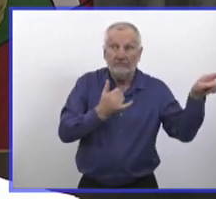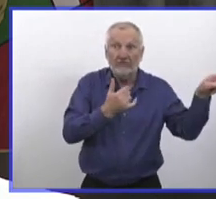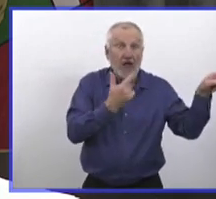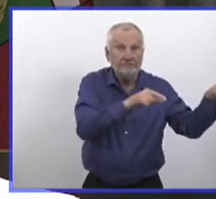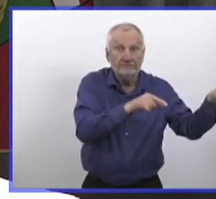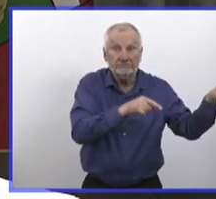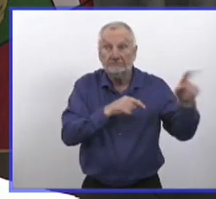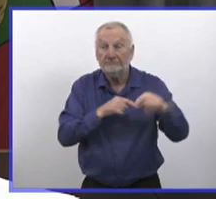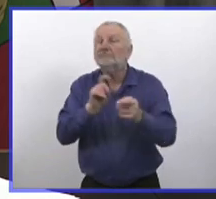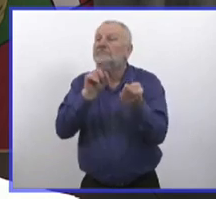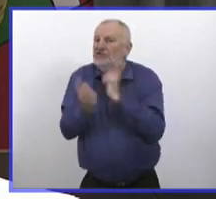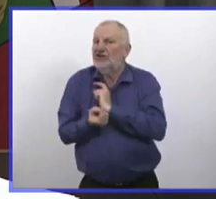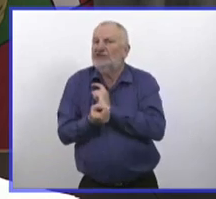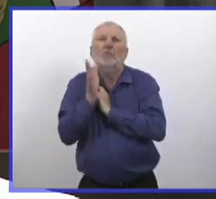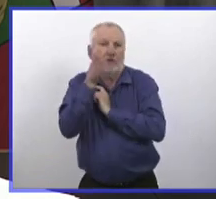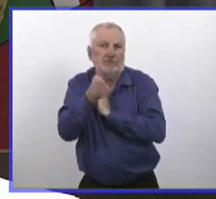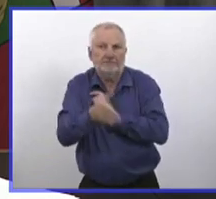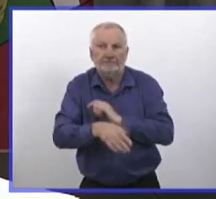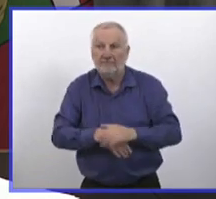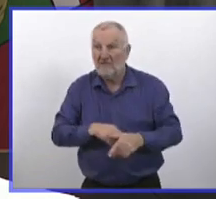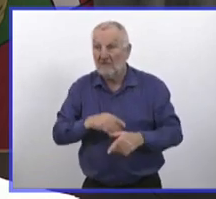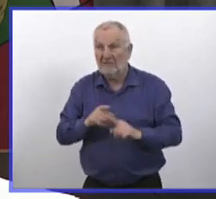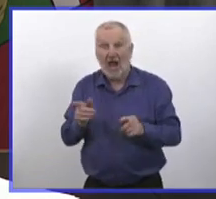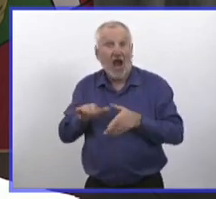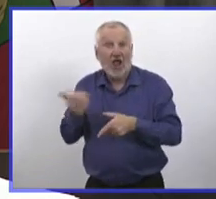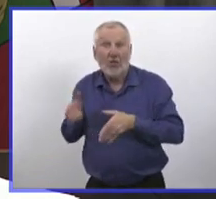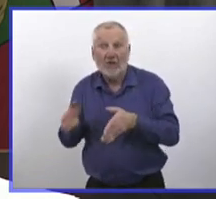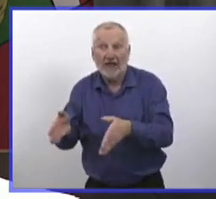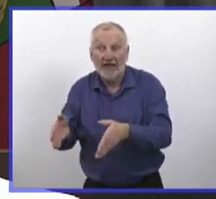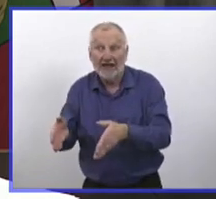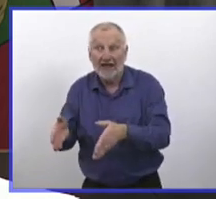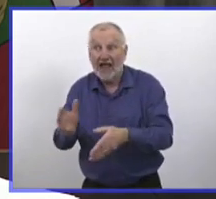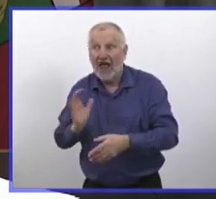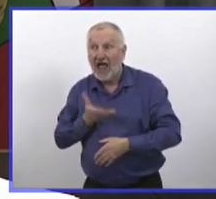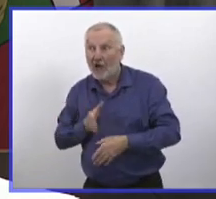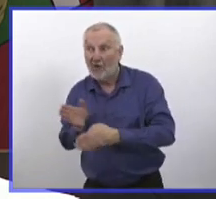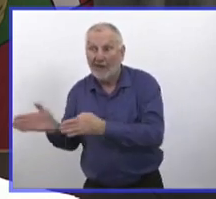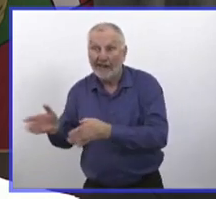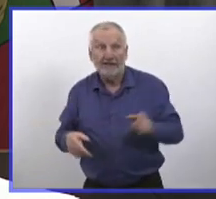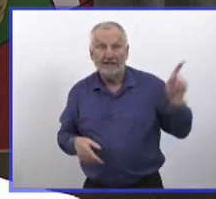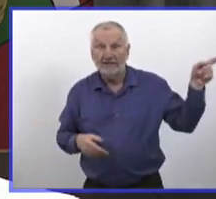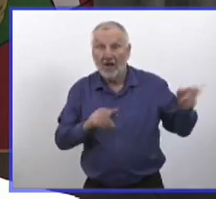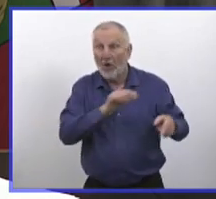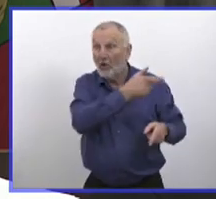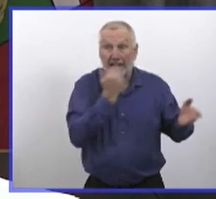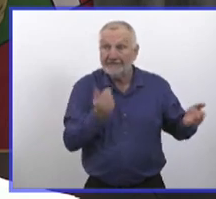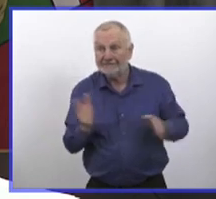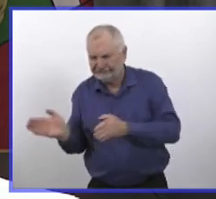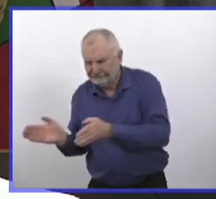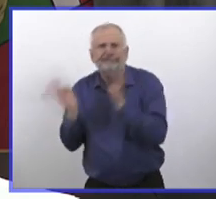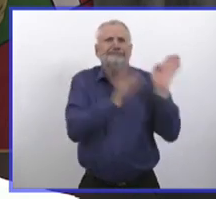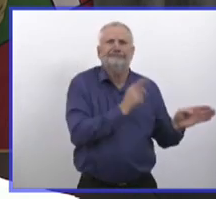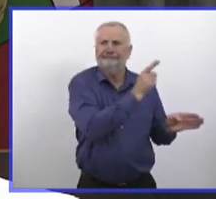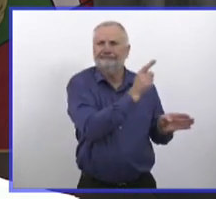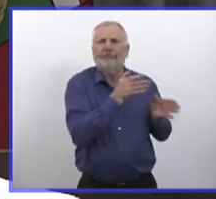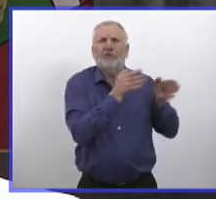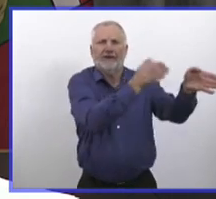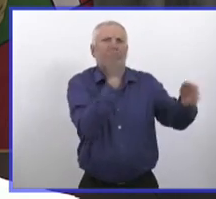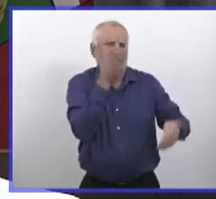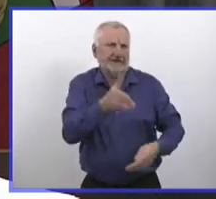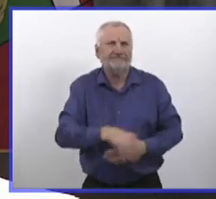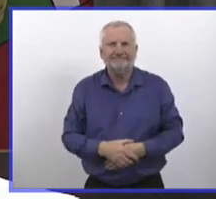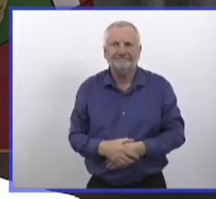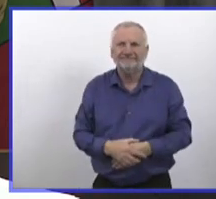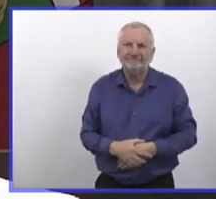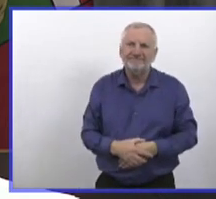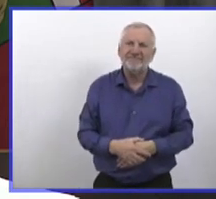there's a better approach. But I feel confident that this decision is going to protect more Manitobans than